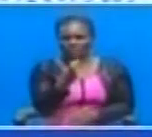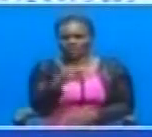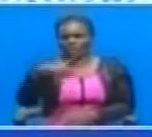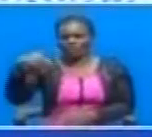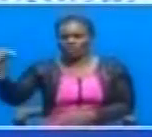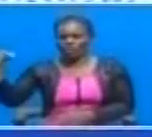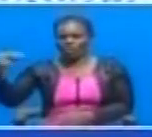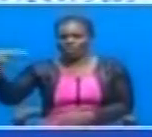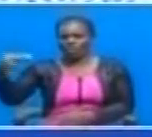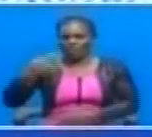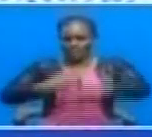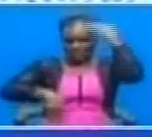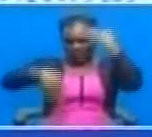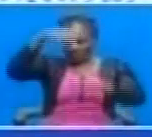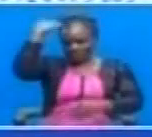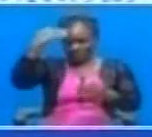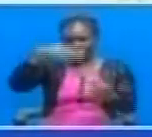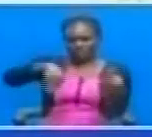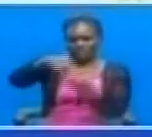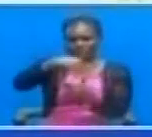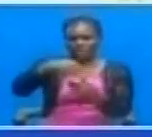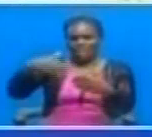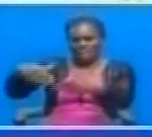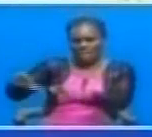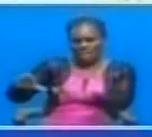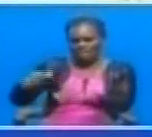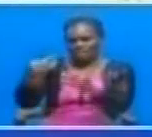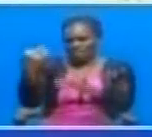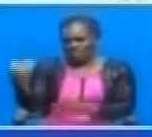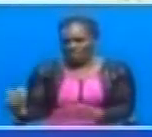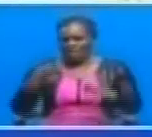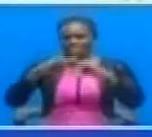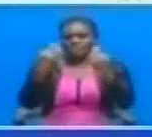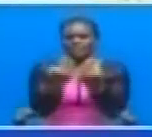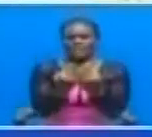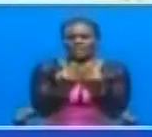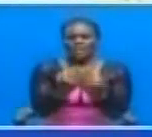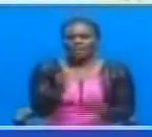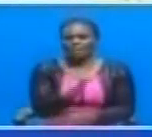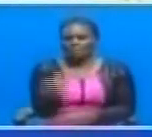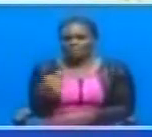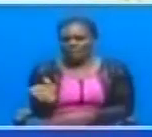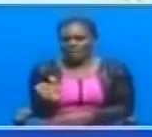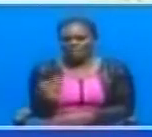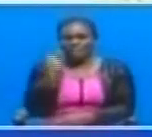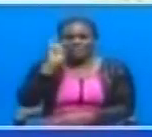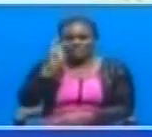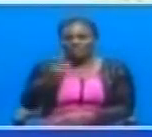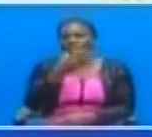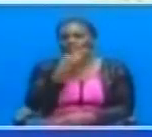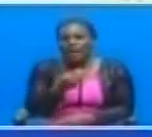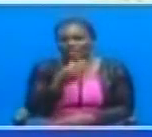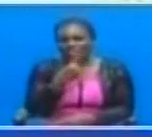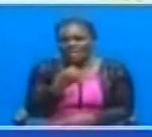Harvard University for a graduate fellowship in economics, leaving his young family behind. Barack Jr. would only see his